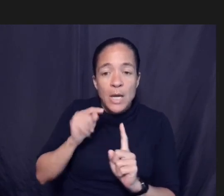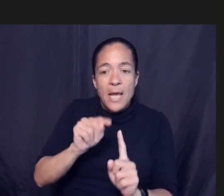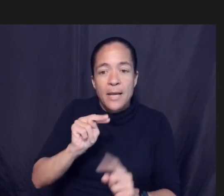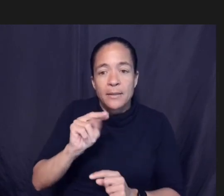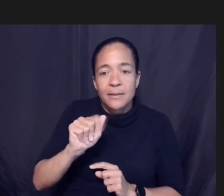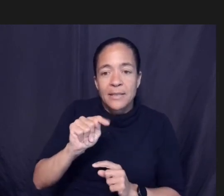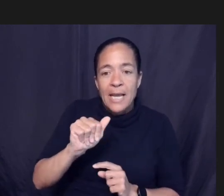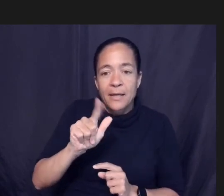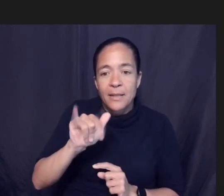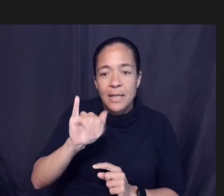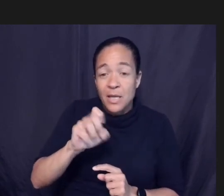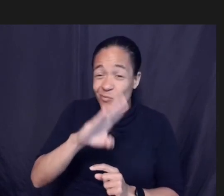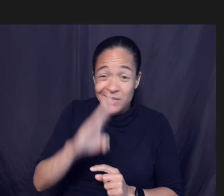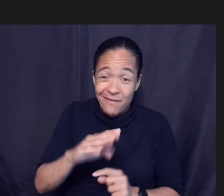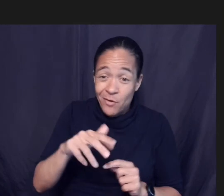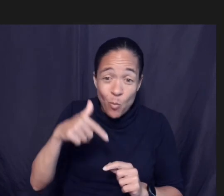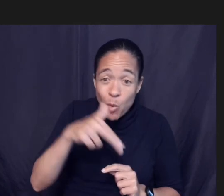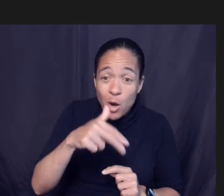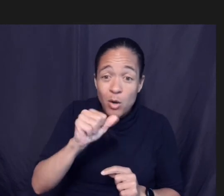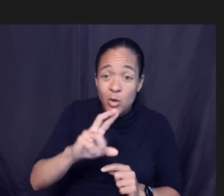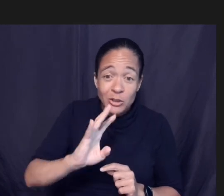Natalie would never walk or talk at all.